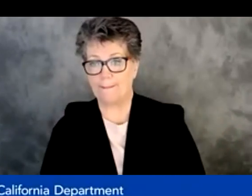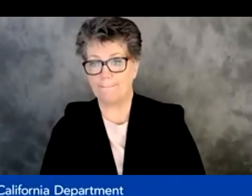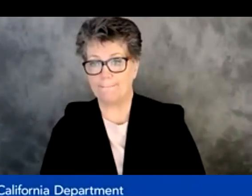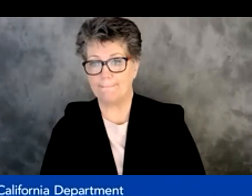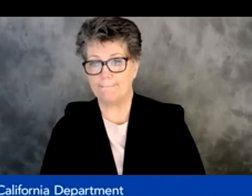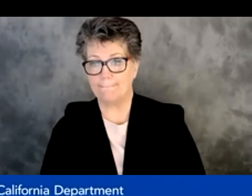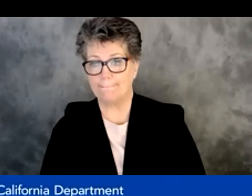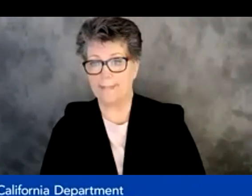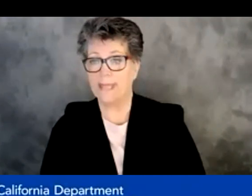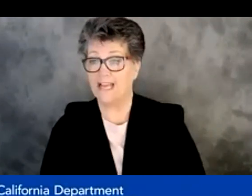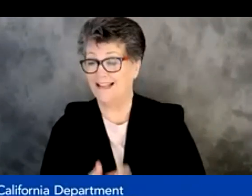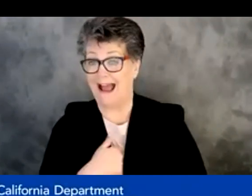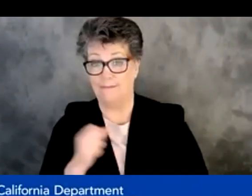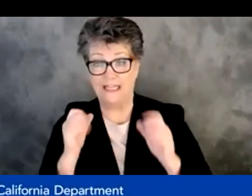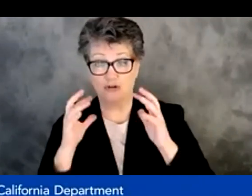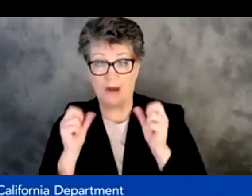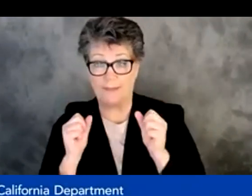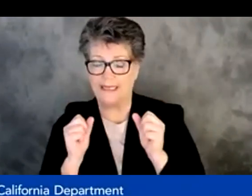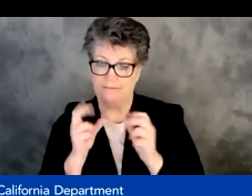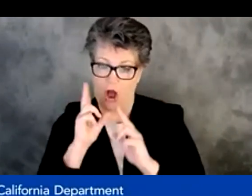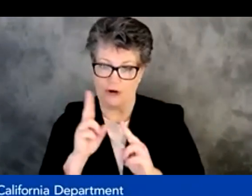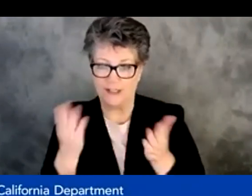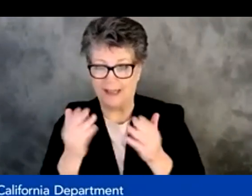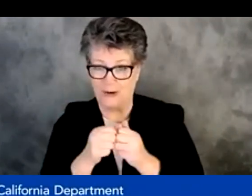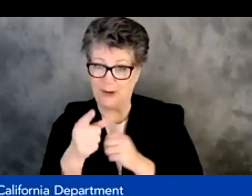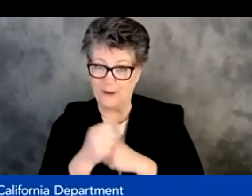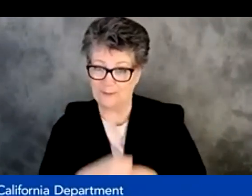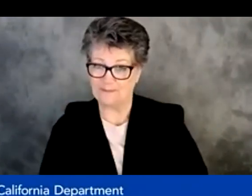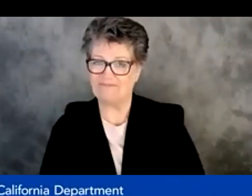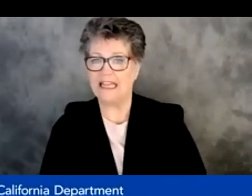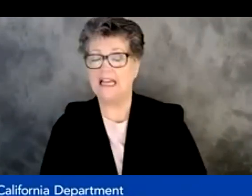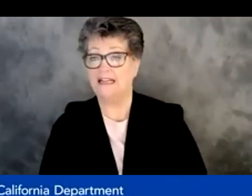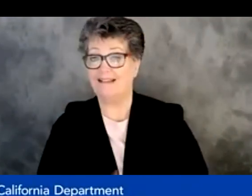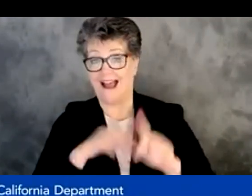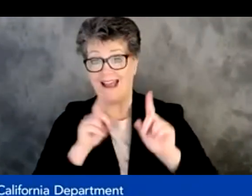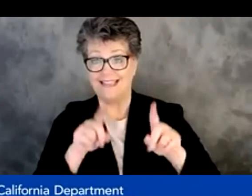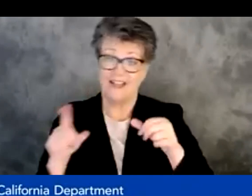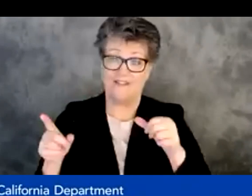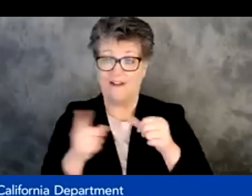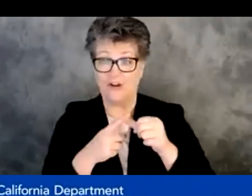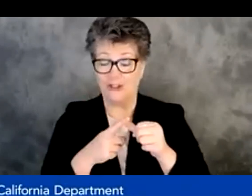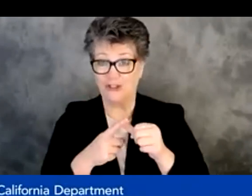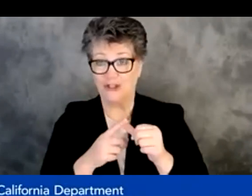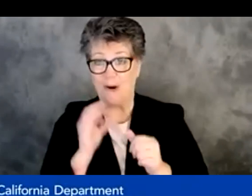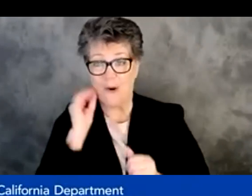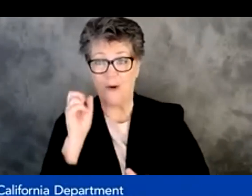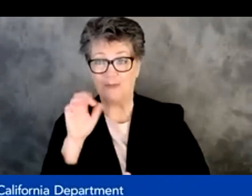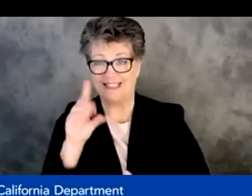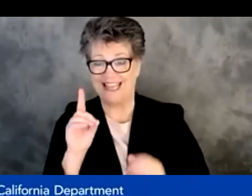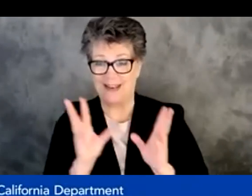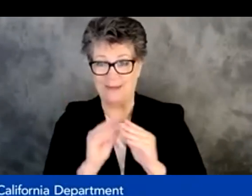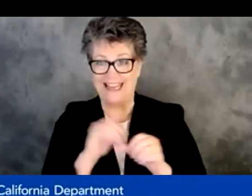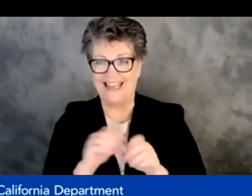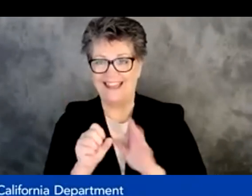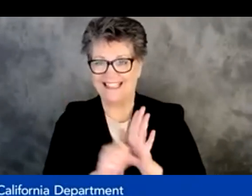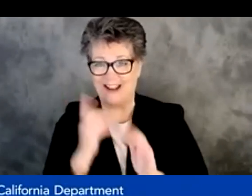I am I'm honored to be here with you guys. I attended the very first Olmsted meeting in the state of California